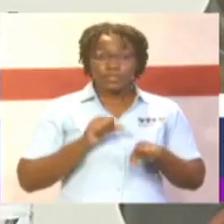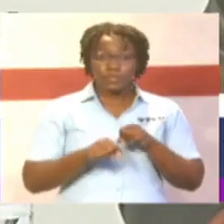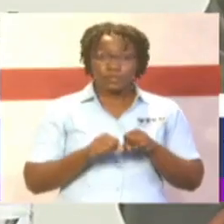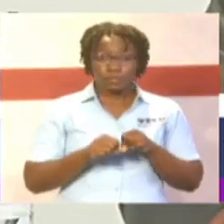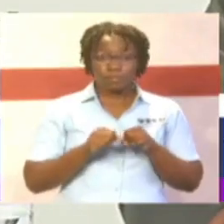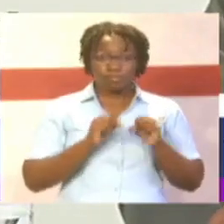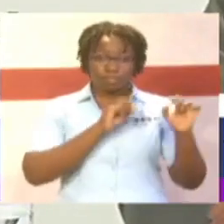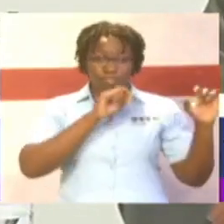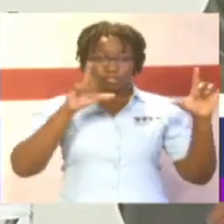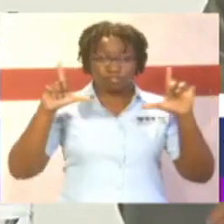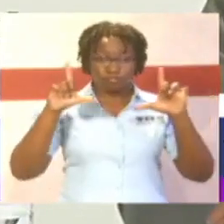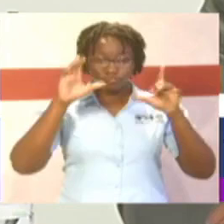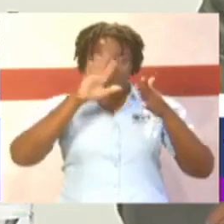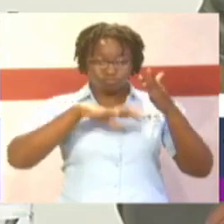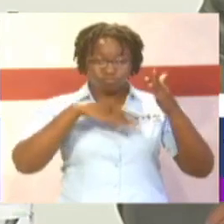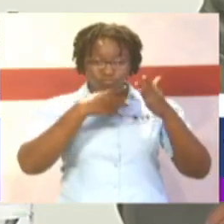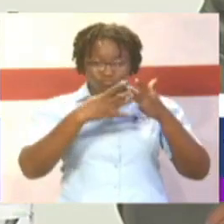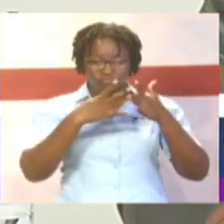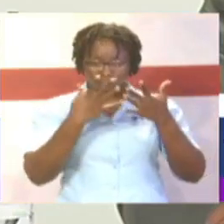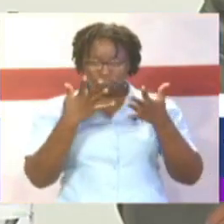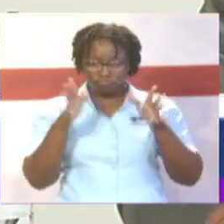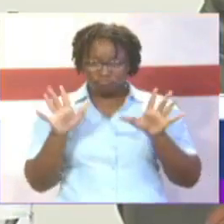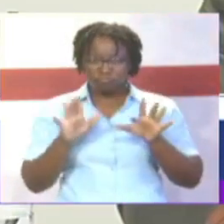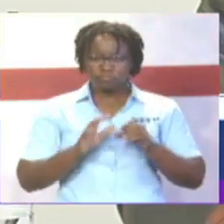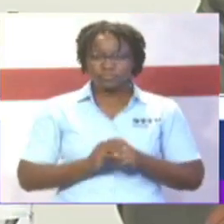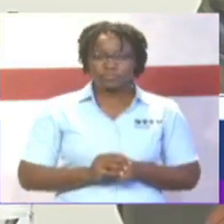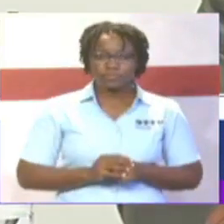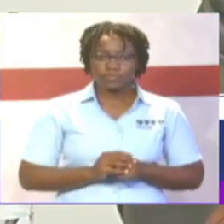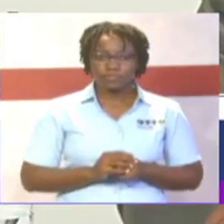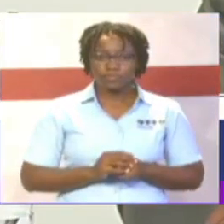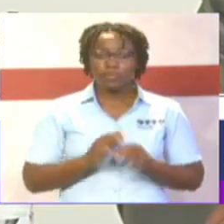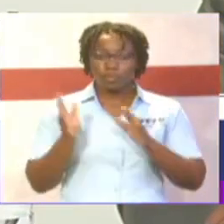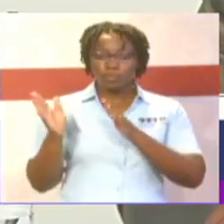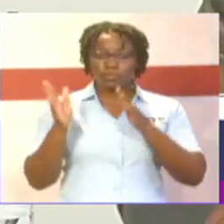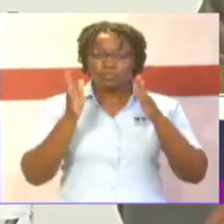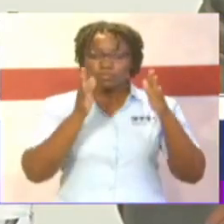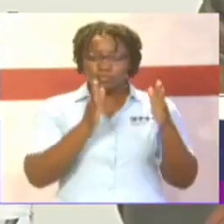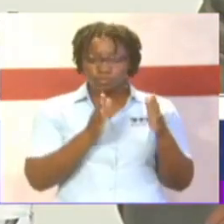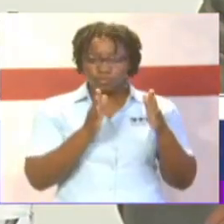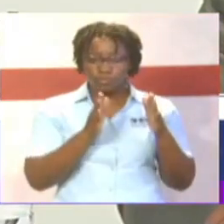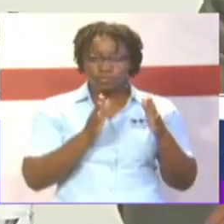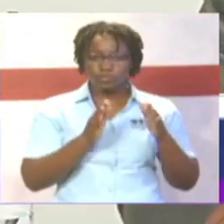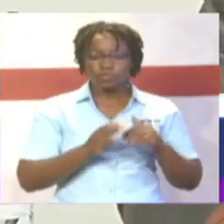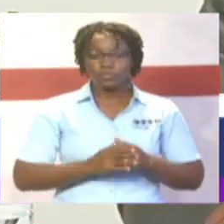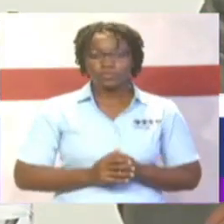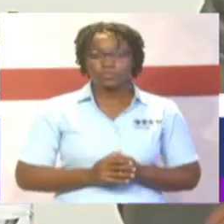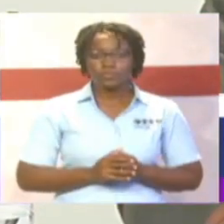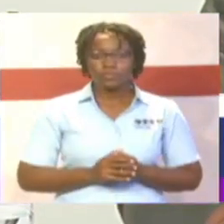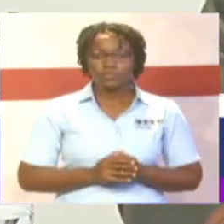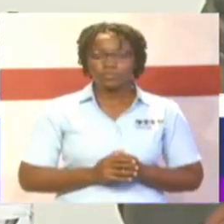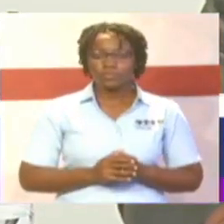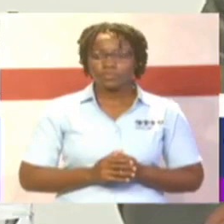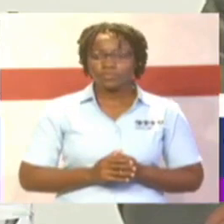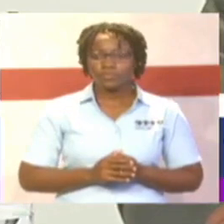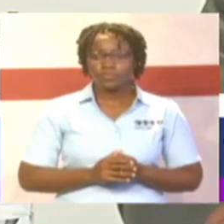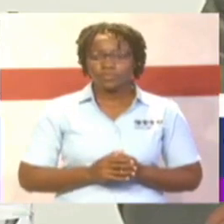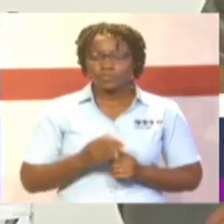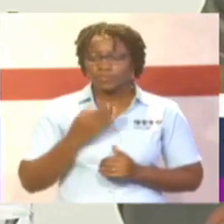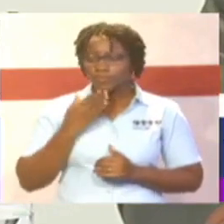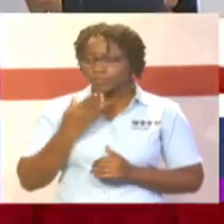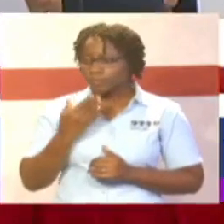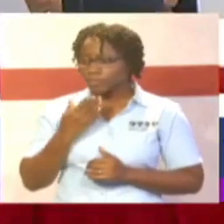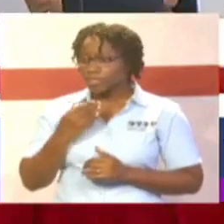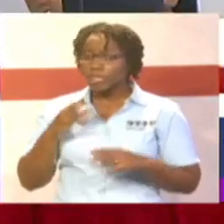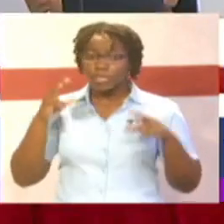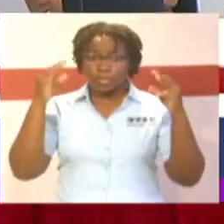end of the clinical and epidemiological updates. I'm going to turn it back over to Mr. Alexander. Thank you, Dr. Hines. The